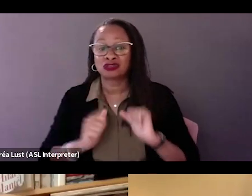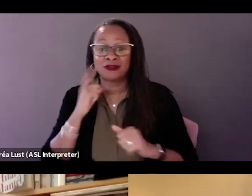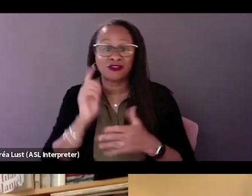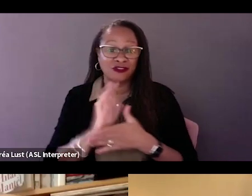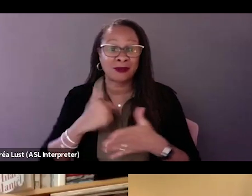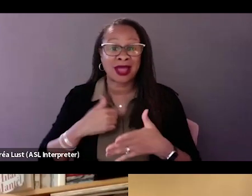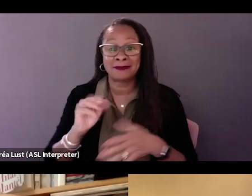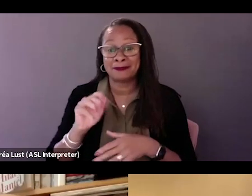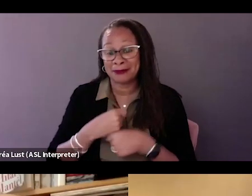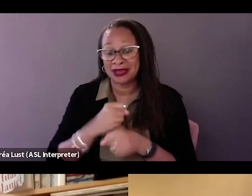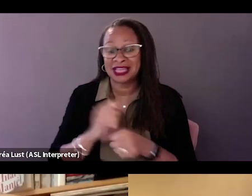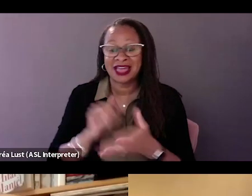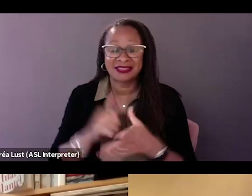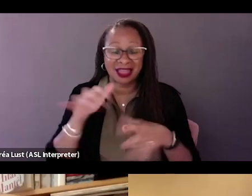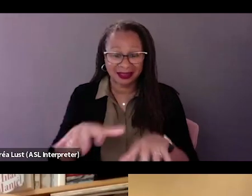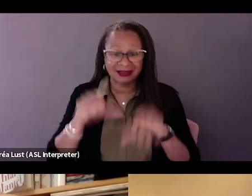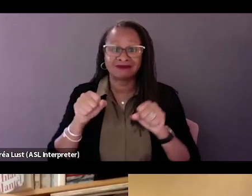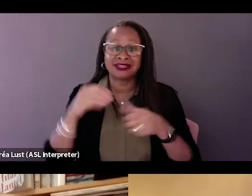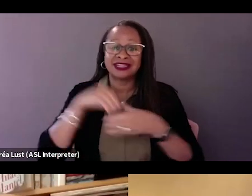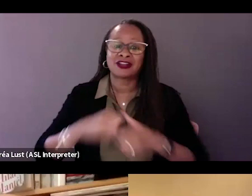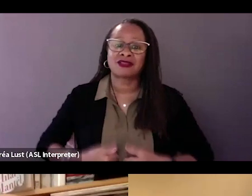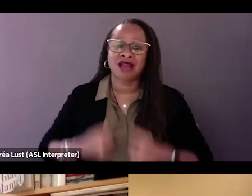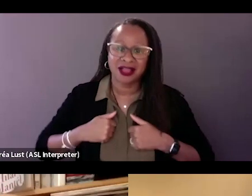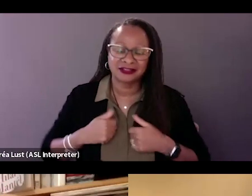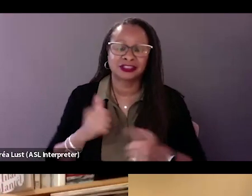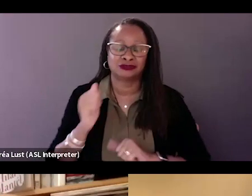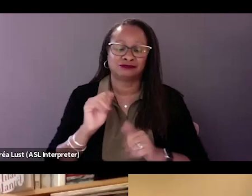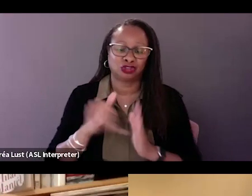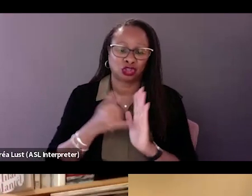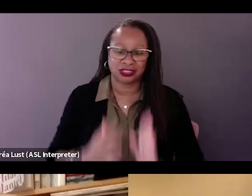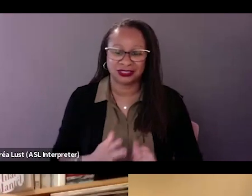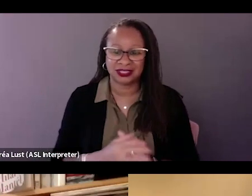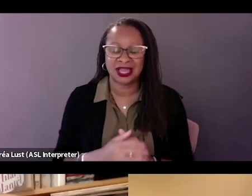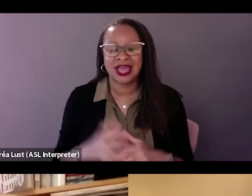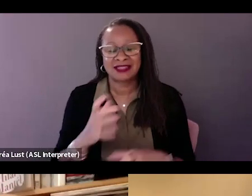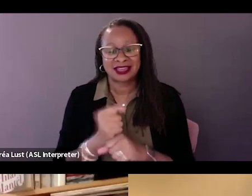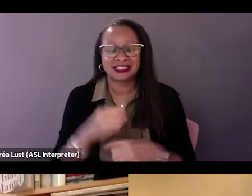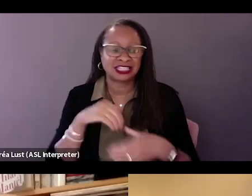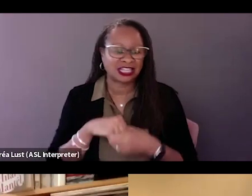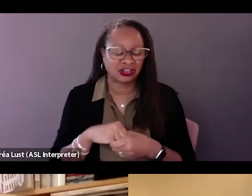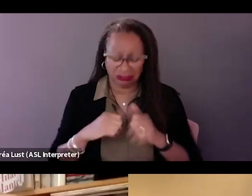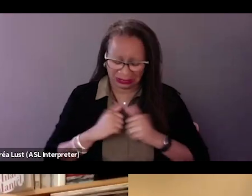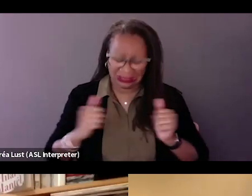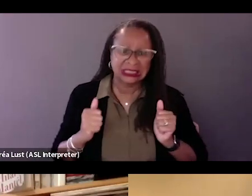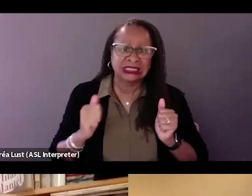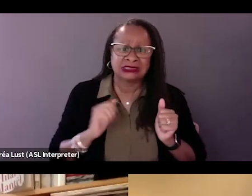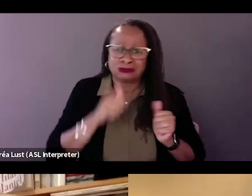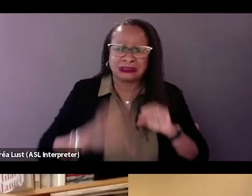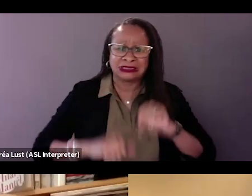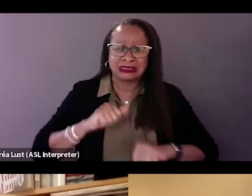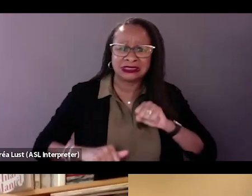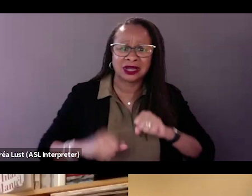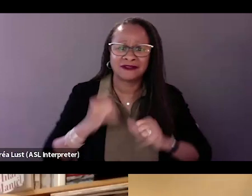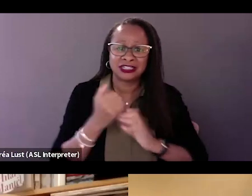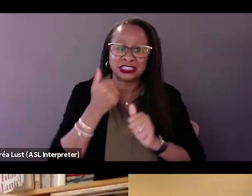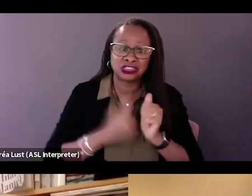making, which captured the inner lives of journalists, which captured the inner insecurities of journalists, which helped you